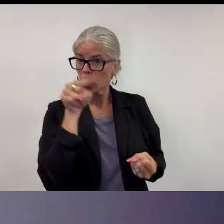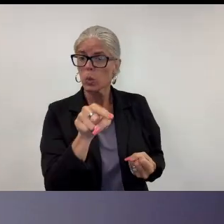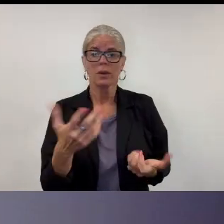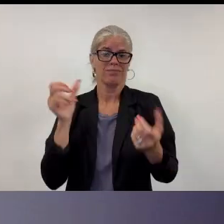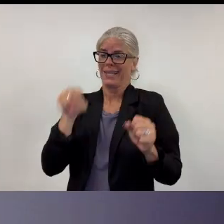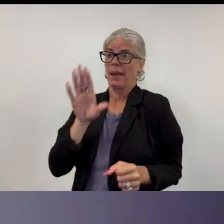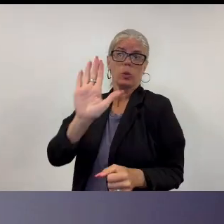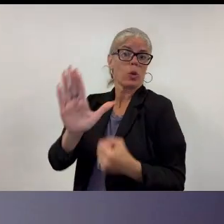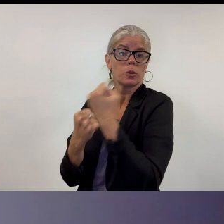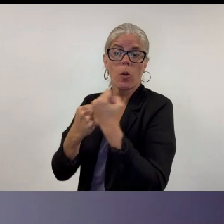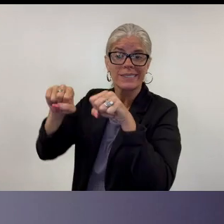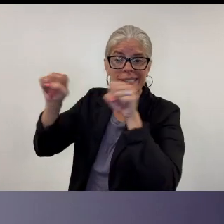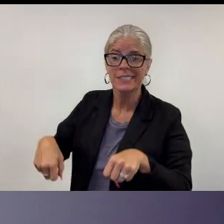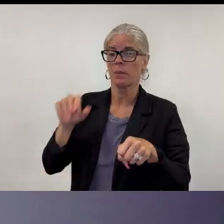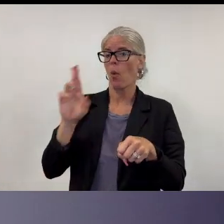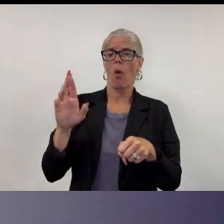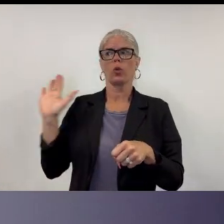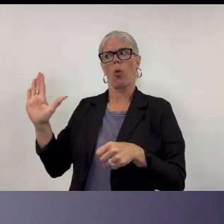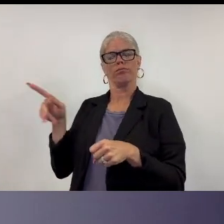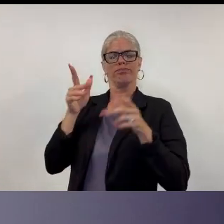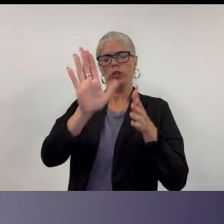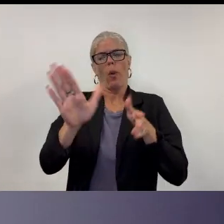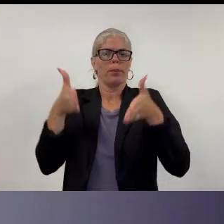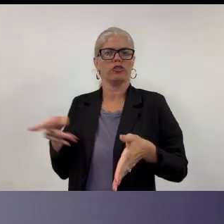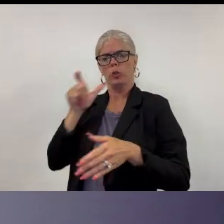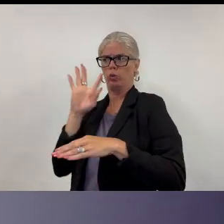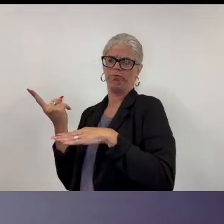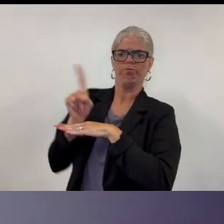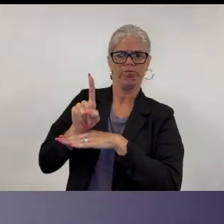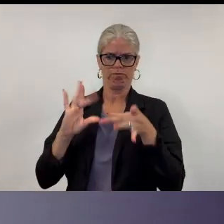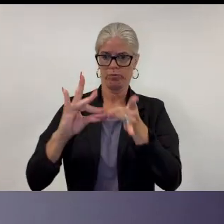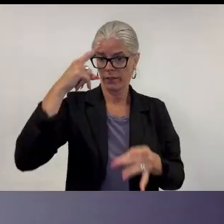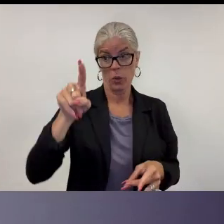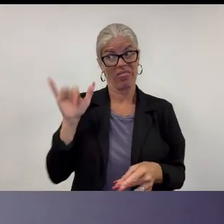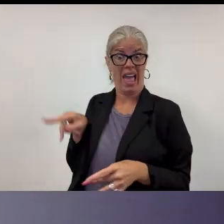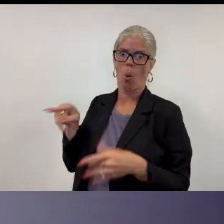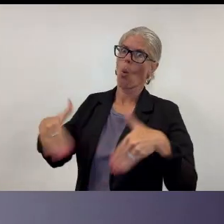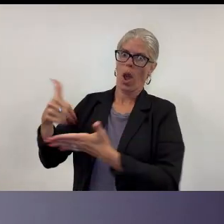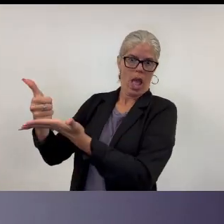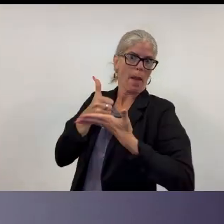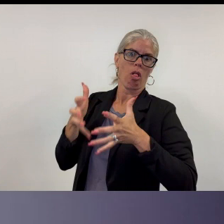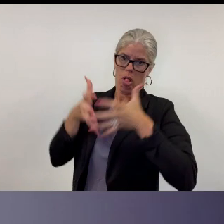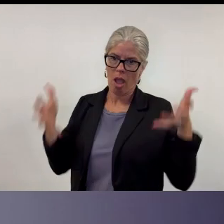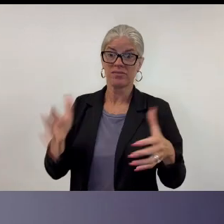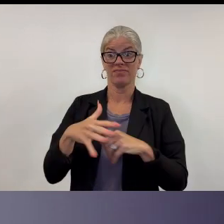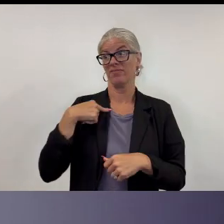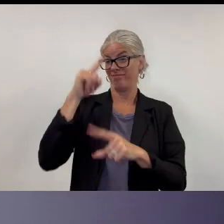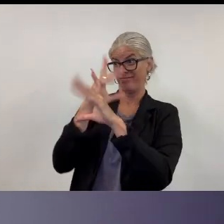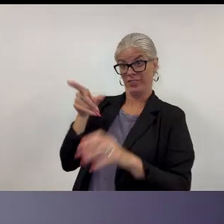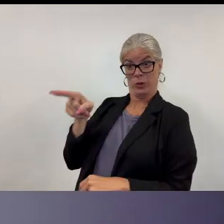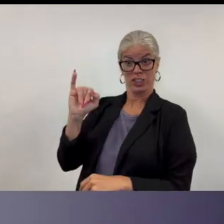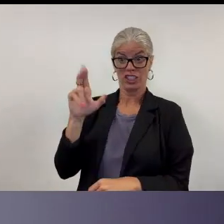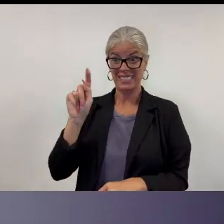help advocate for you, you know, be your support system or be your spokesperson, that really helps a lot